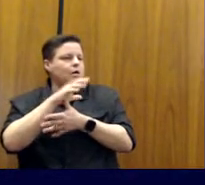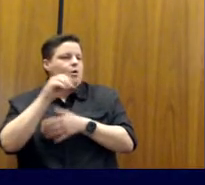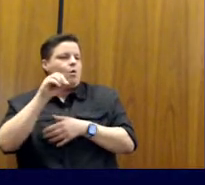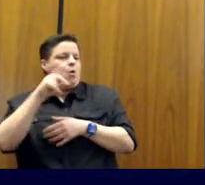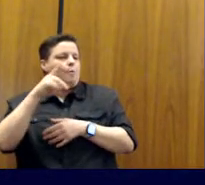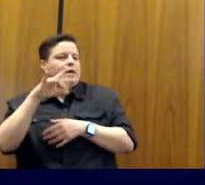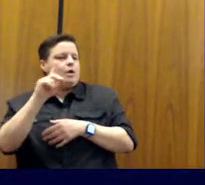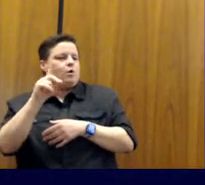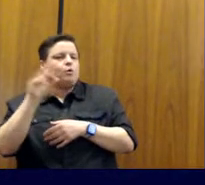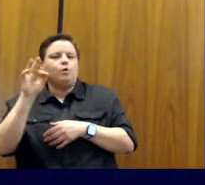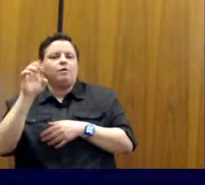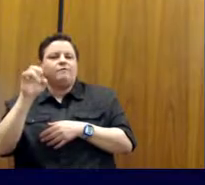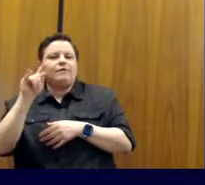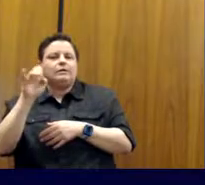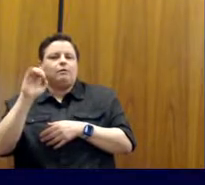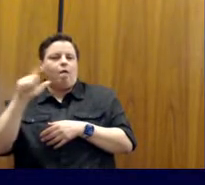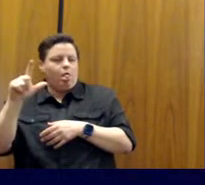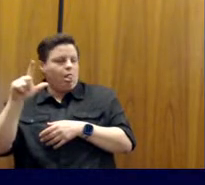opioid or fentanyl